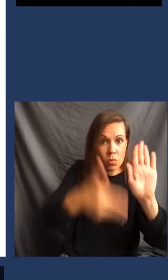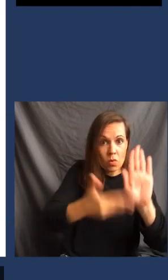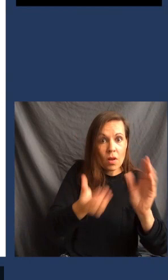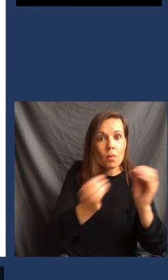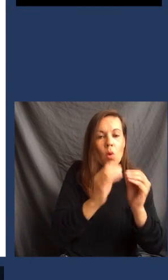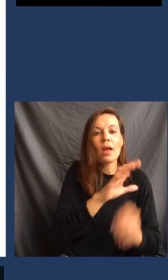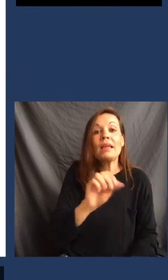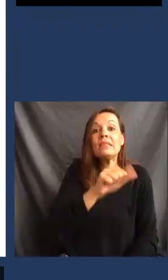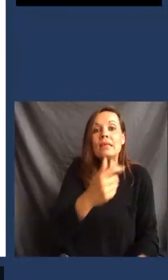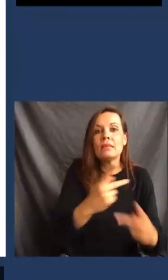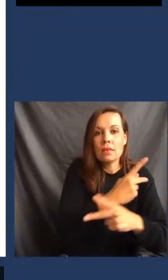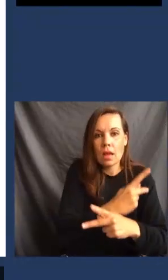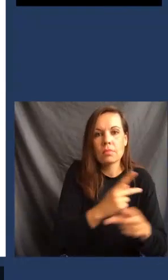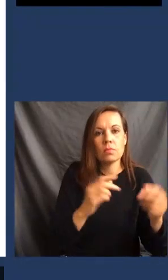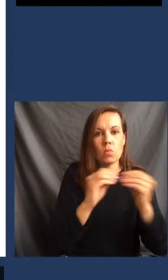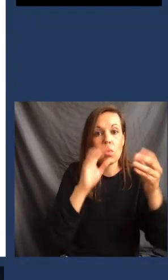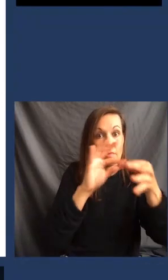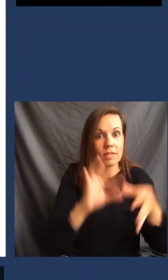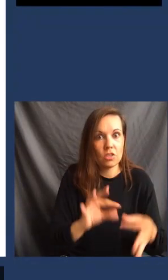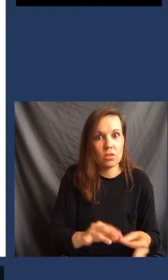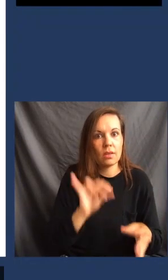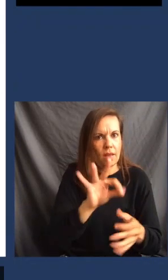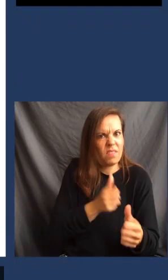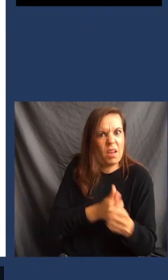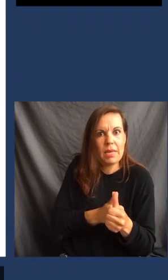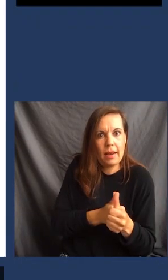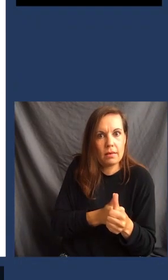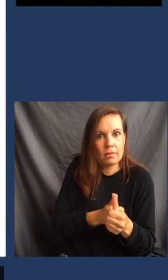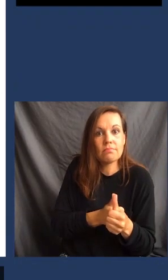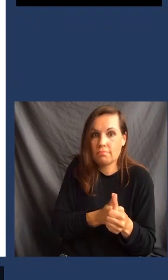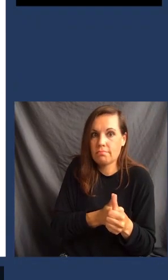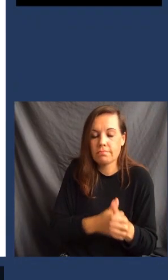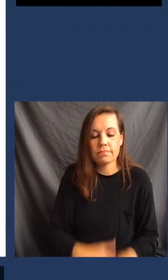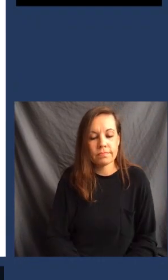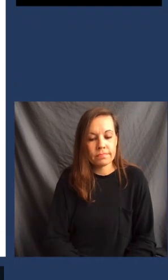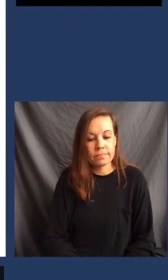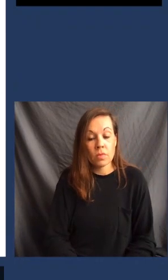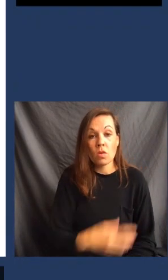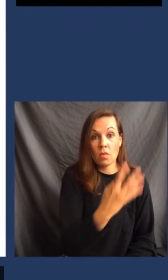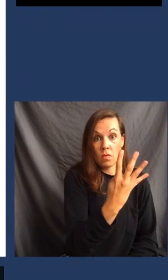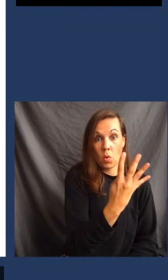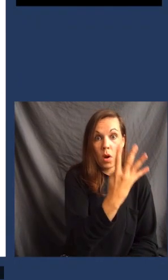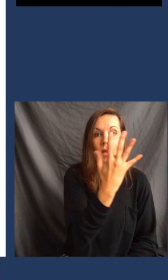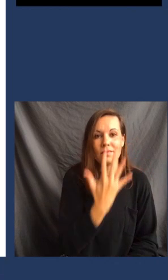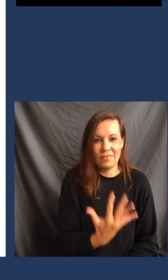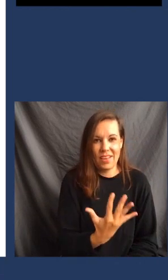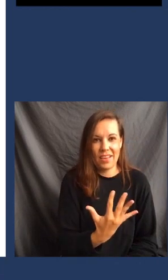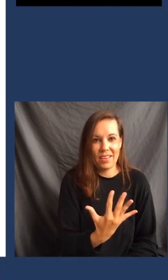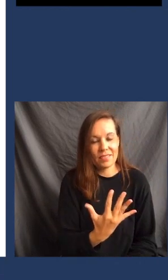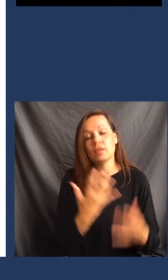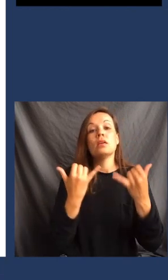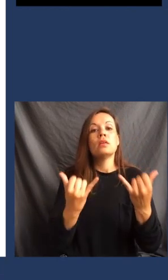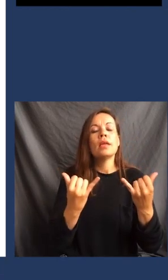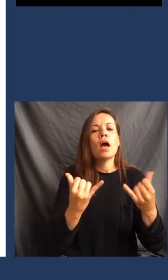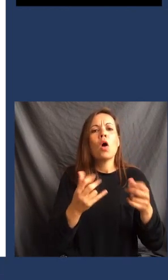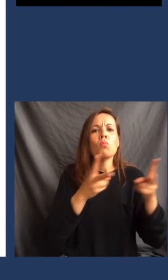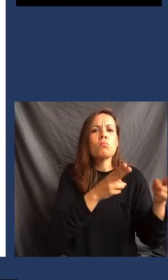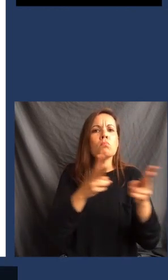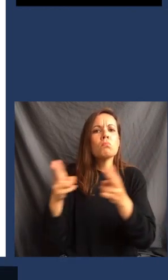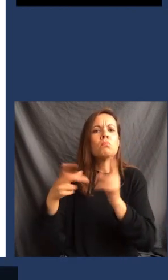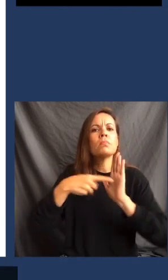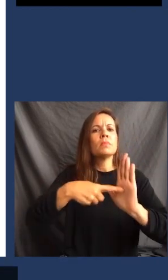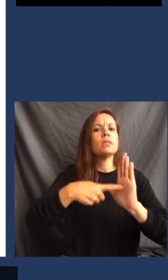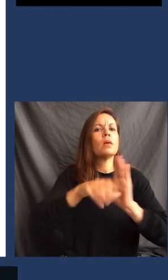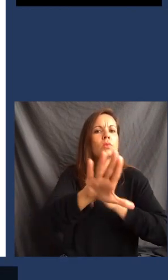messages. Step 5 is in addition to step 4. You're going to want to include examples of your